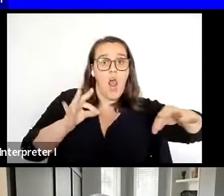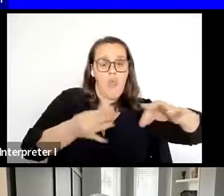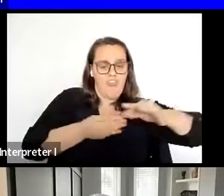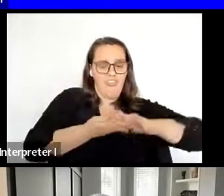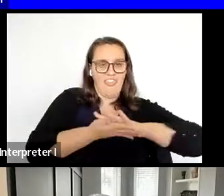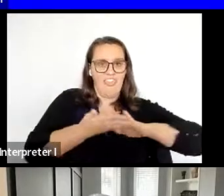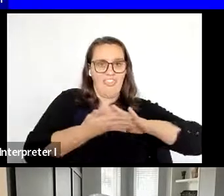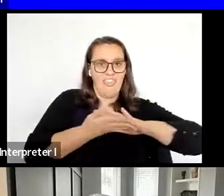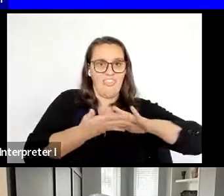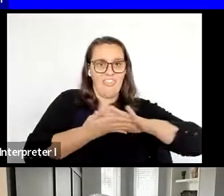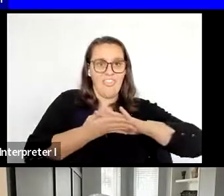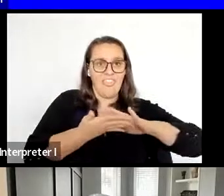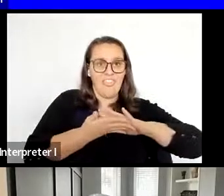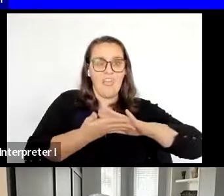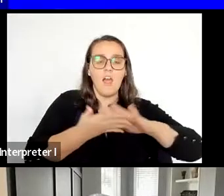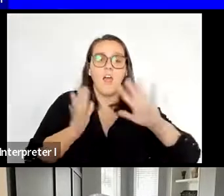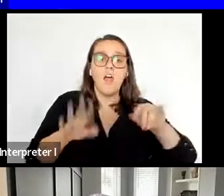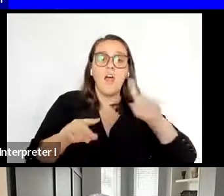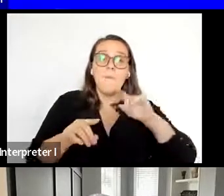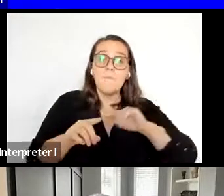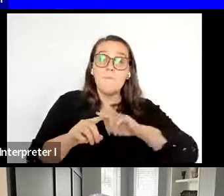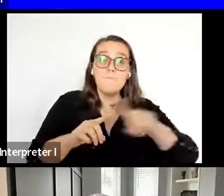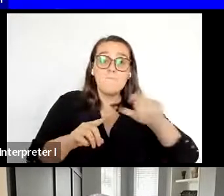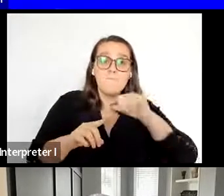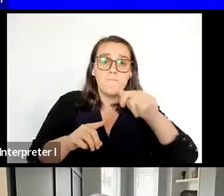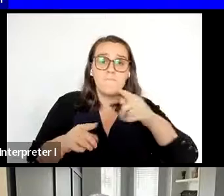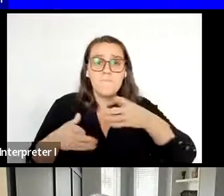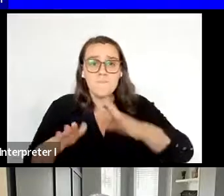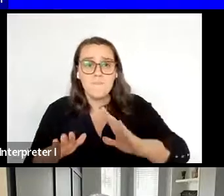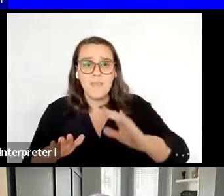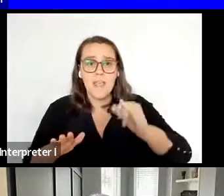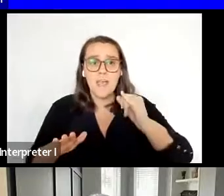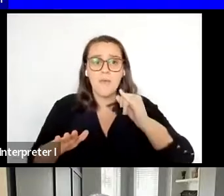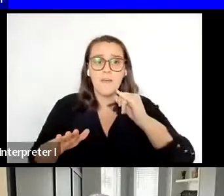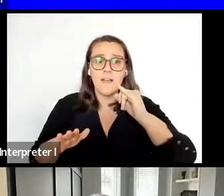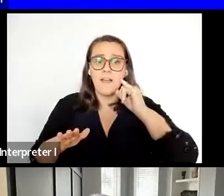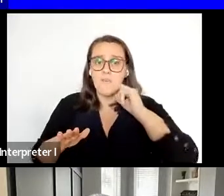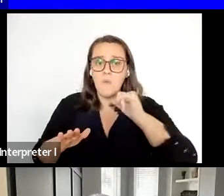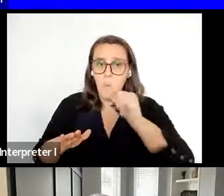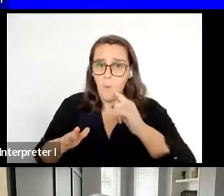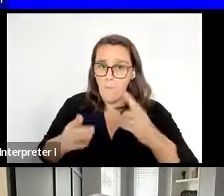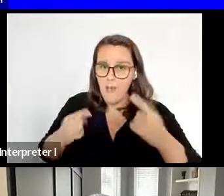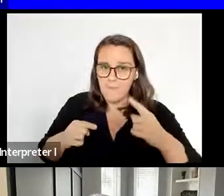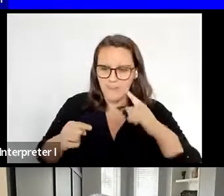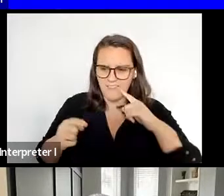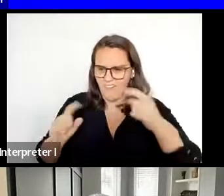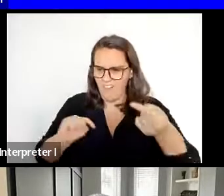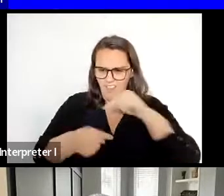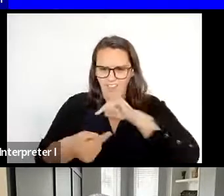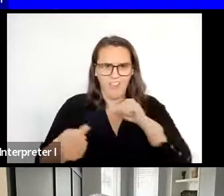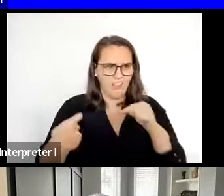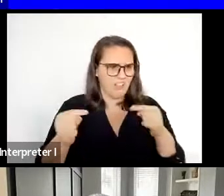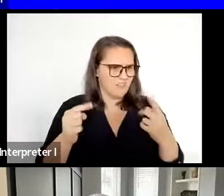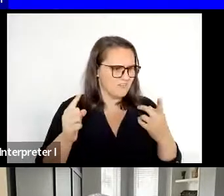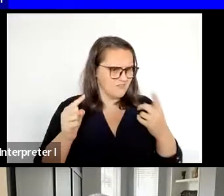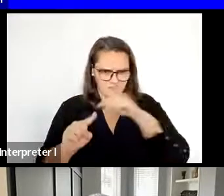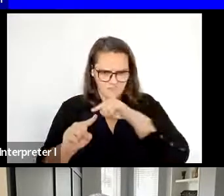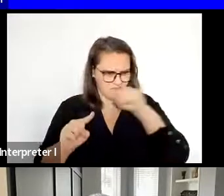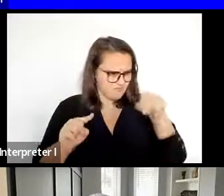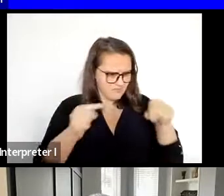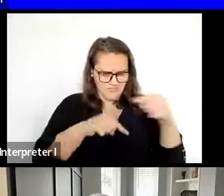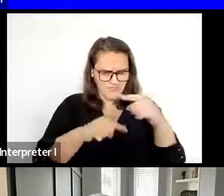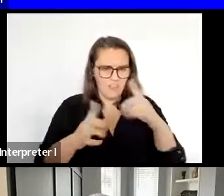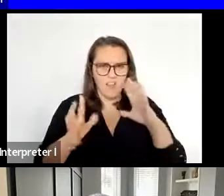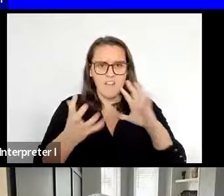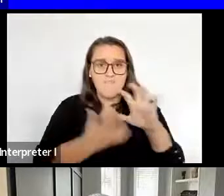disallows what it seemingly allows, but doesn't allow. It won't happen. Now, my concern is that we are going to